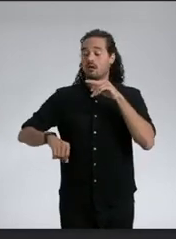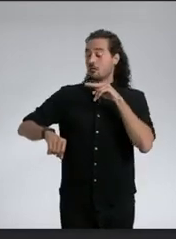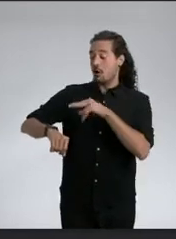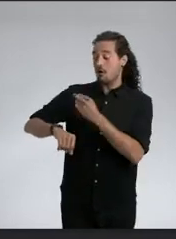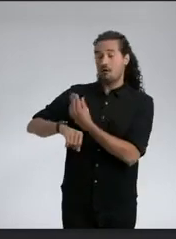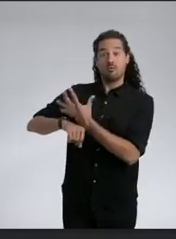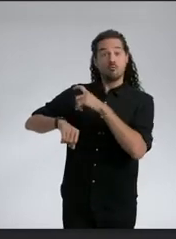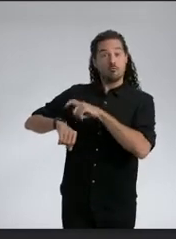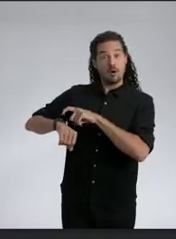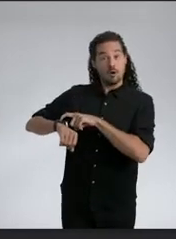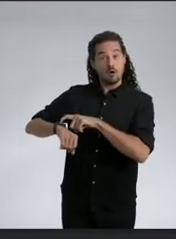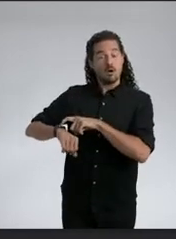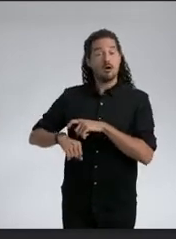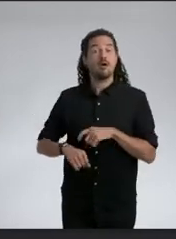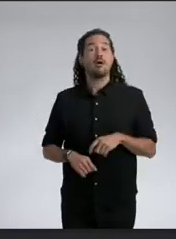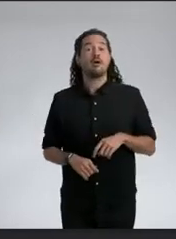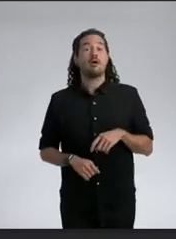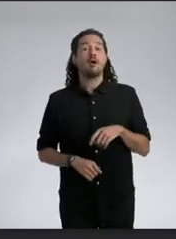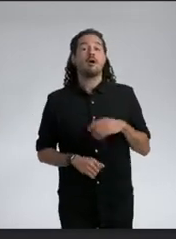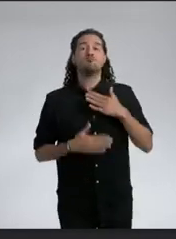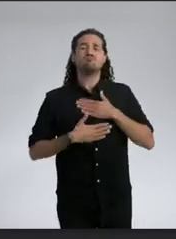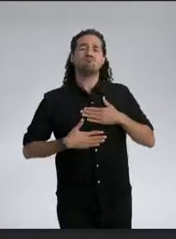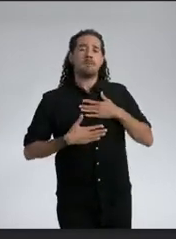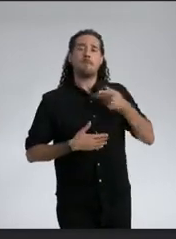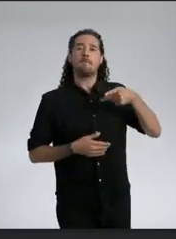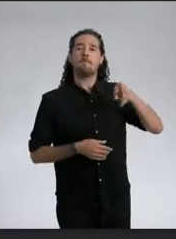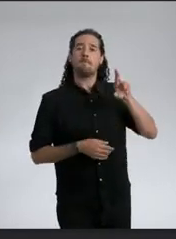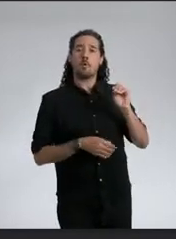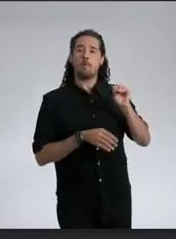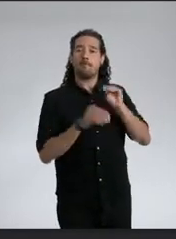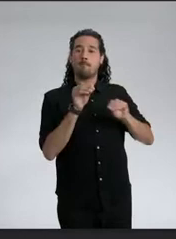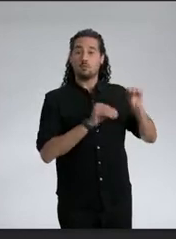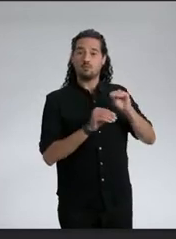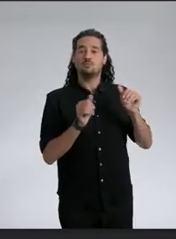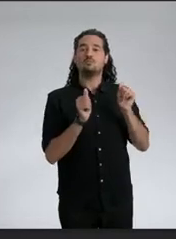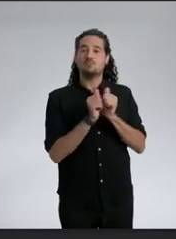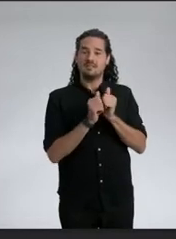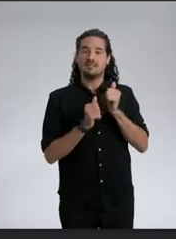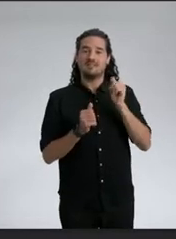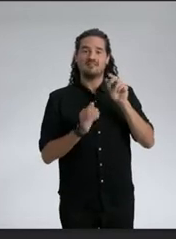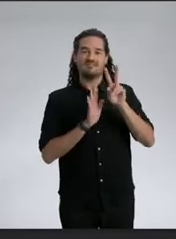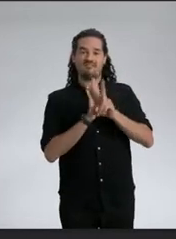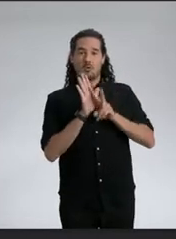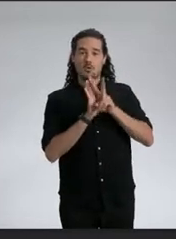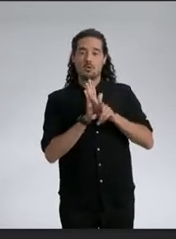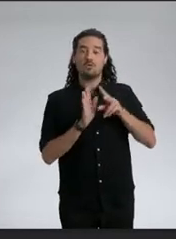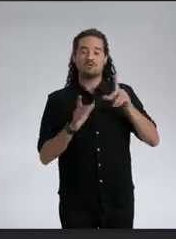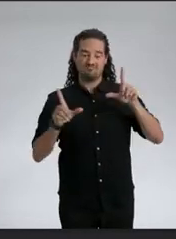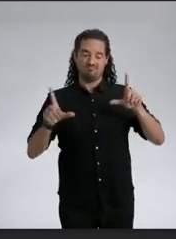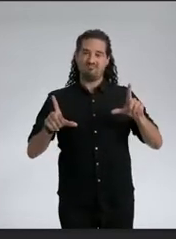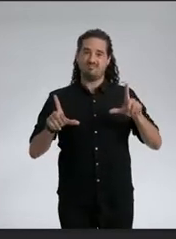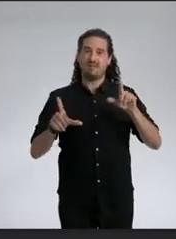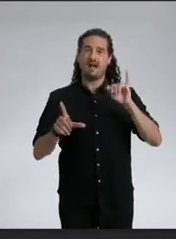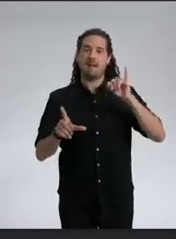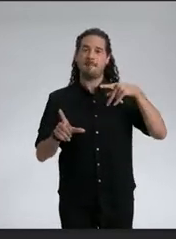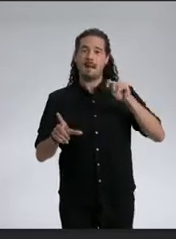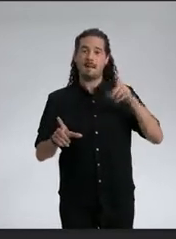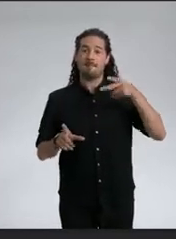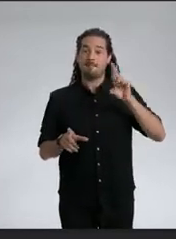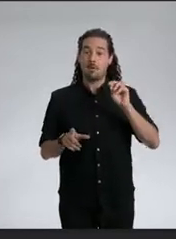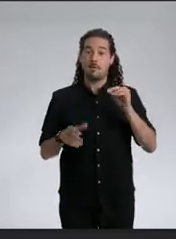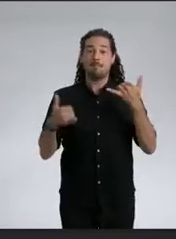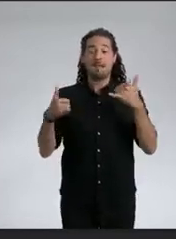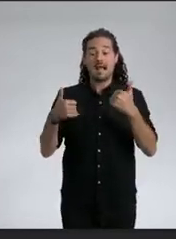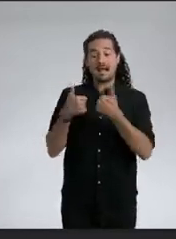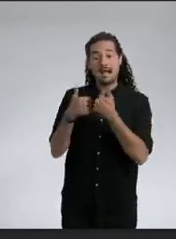Watch, enjoying ProMotion as you work with video tools on iPad Pro, playing a game on your iPhone, or creating immersive 3D